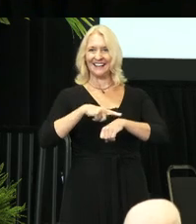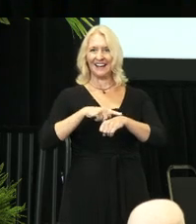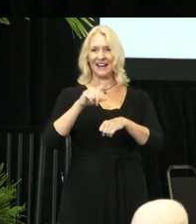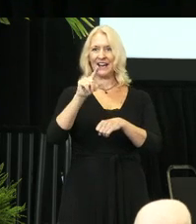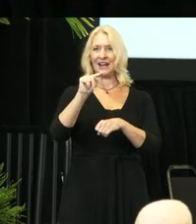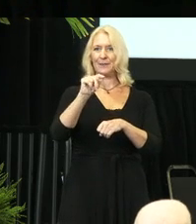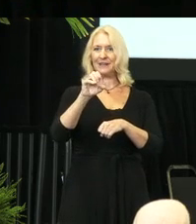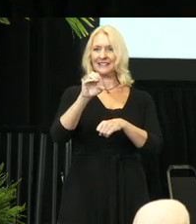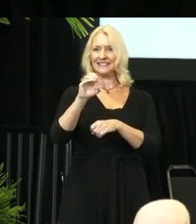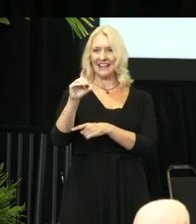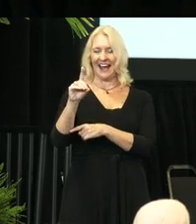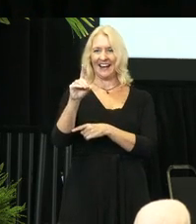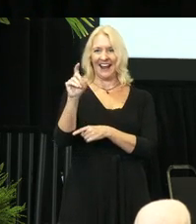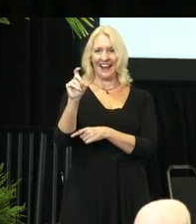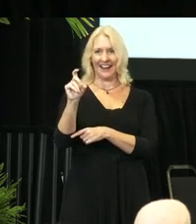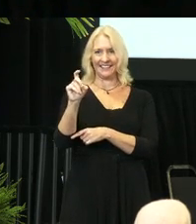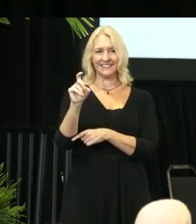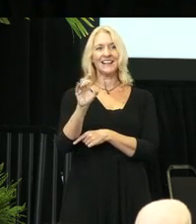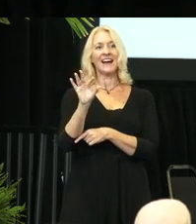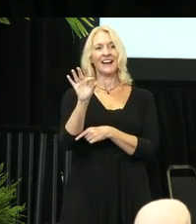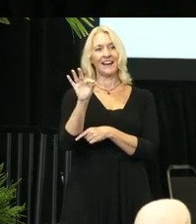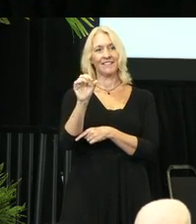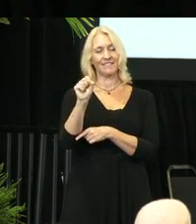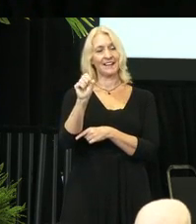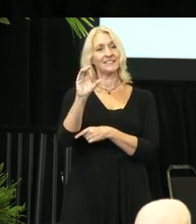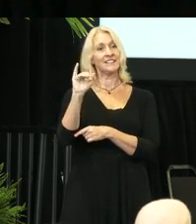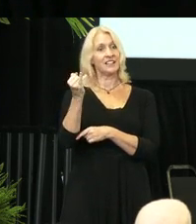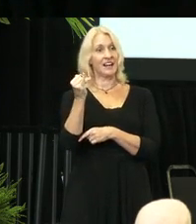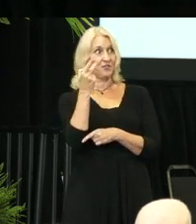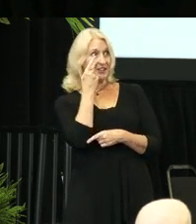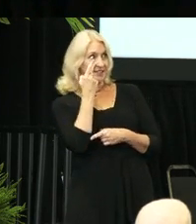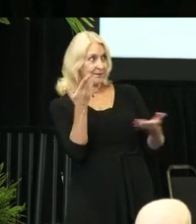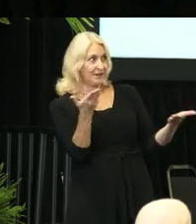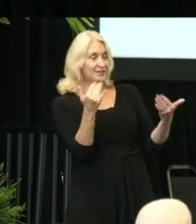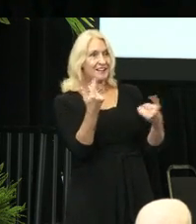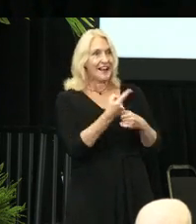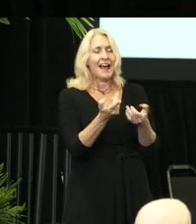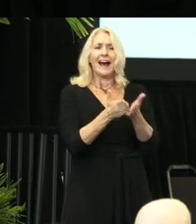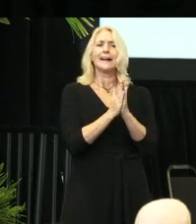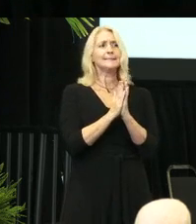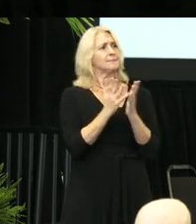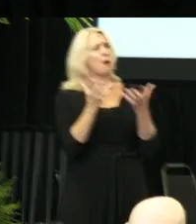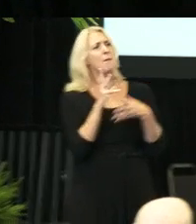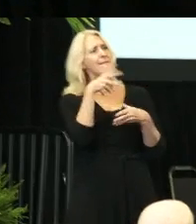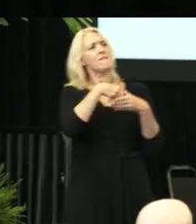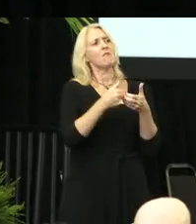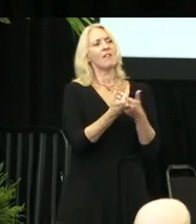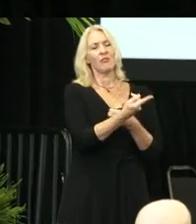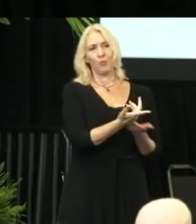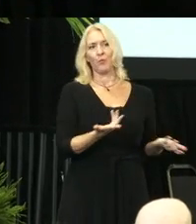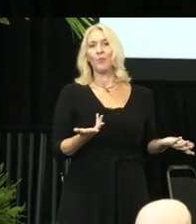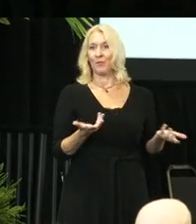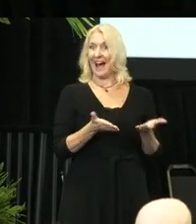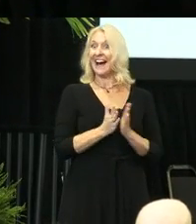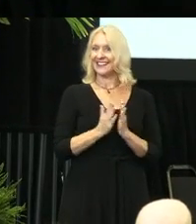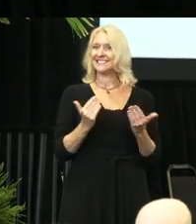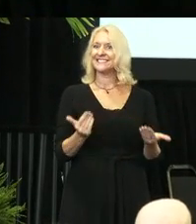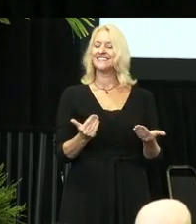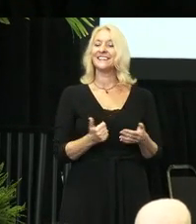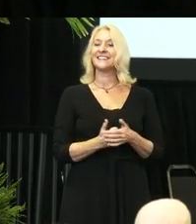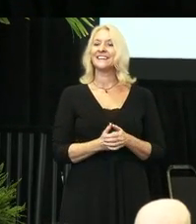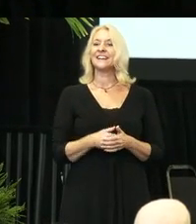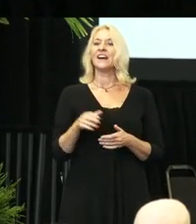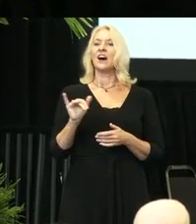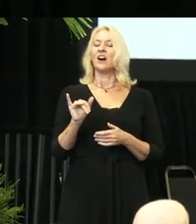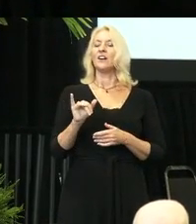you see him around today, ask how you can be a part of it. Ask how you can be engaged. The tireless work of Dr. Monica Franklin